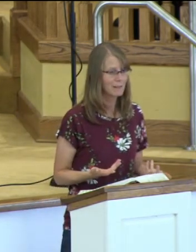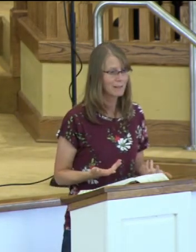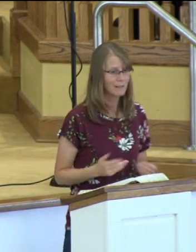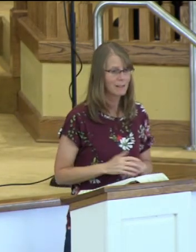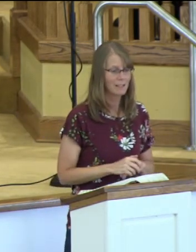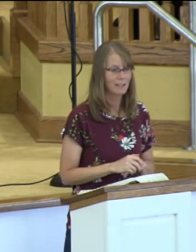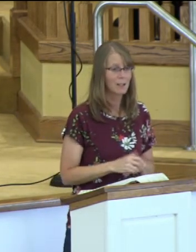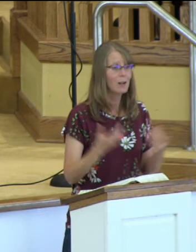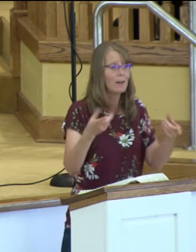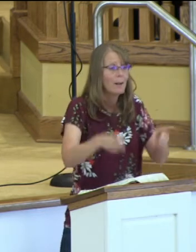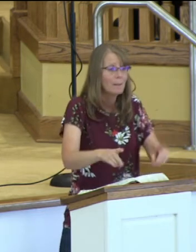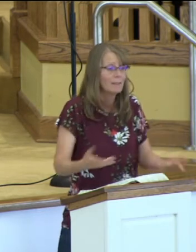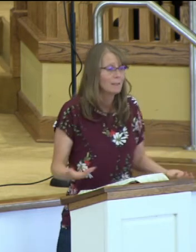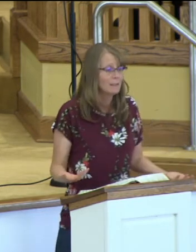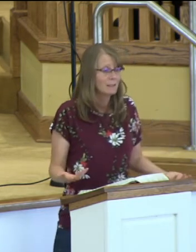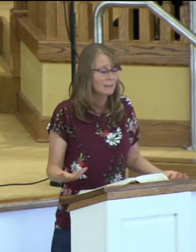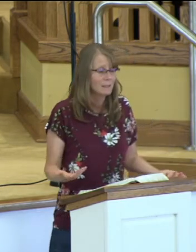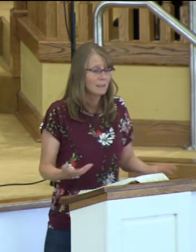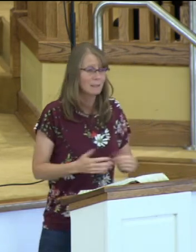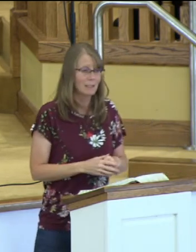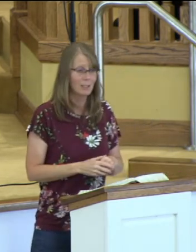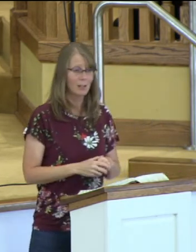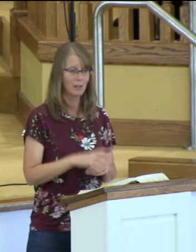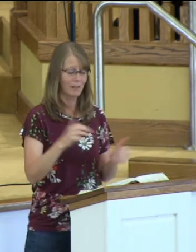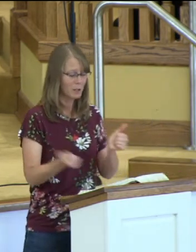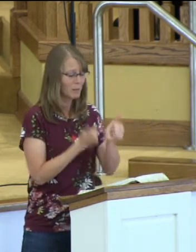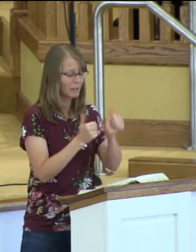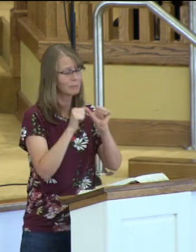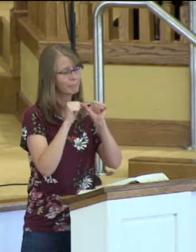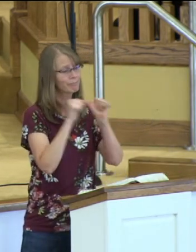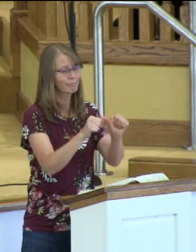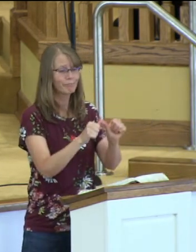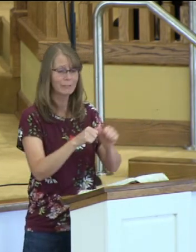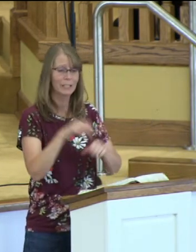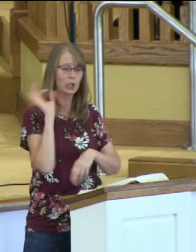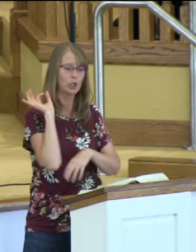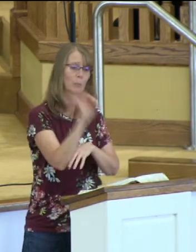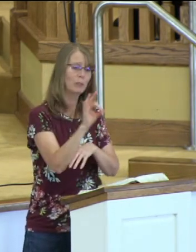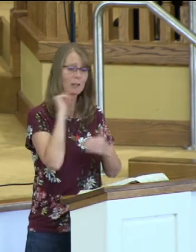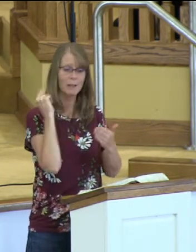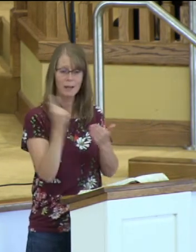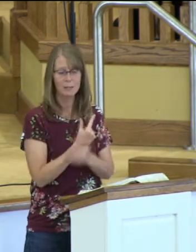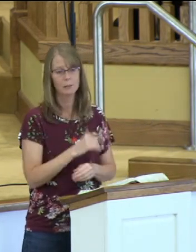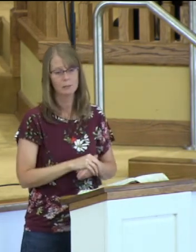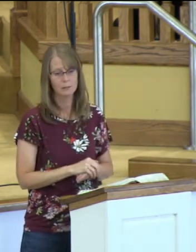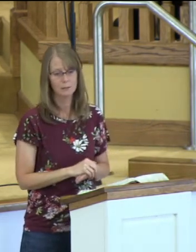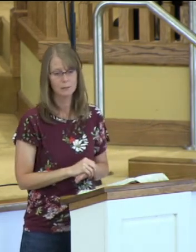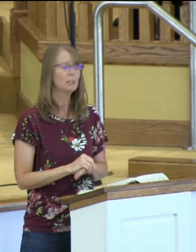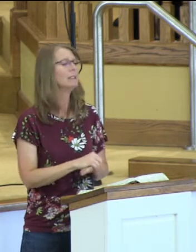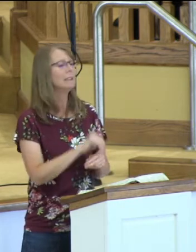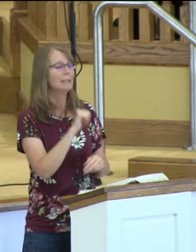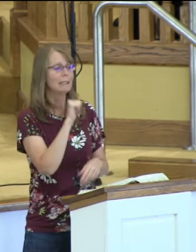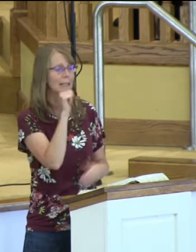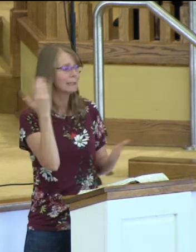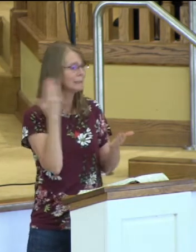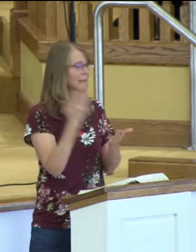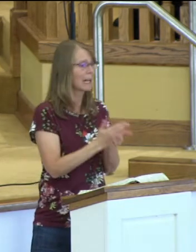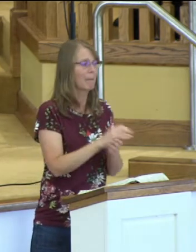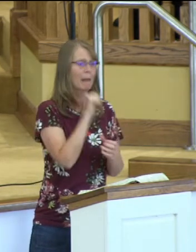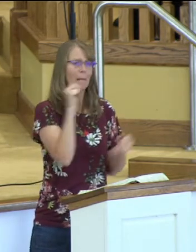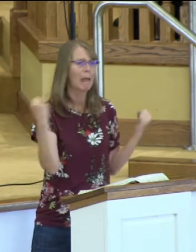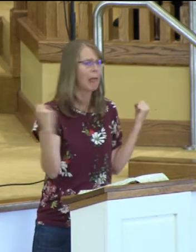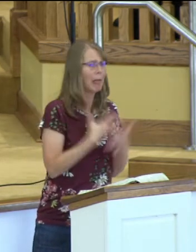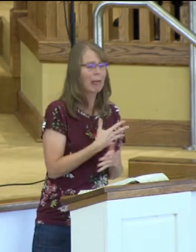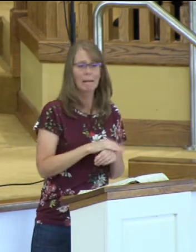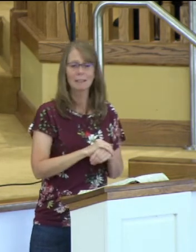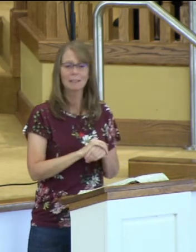do? They kept preaching. They kept giving the message. They didn't back down. No, those that